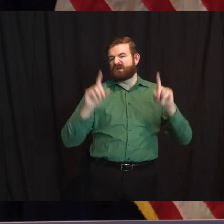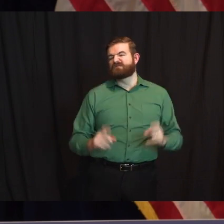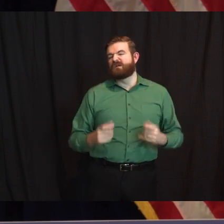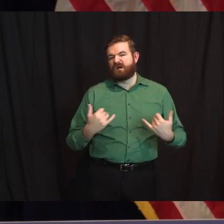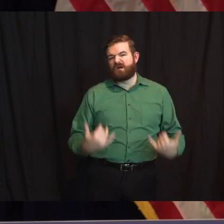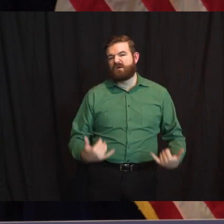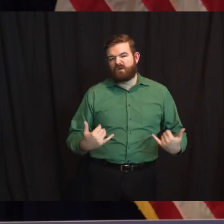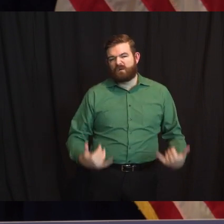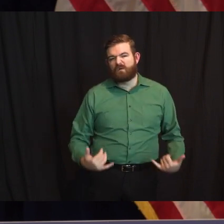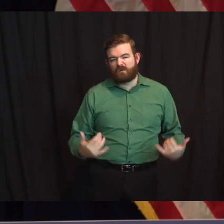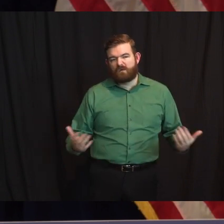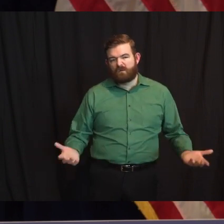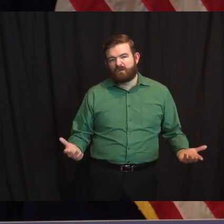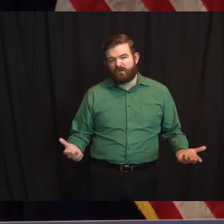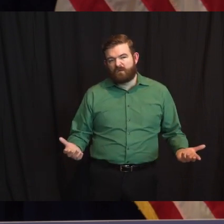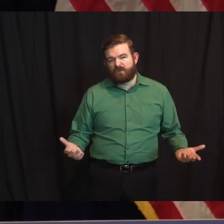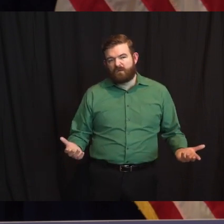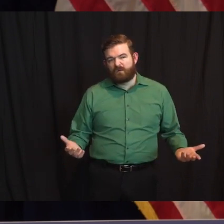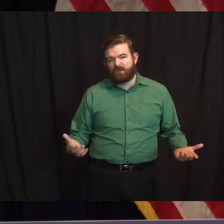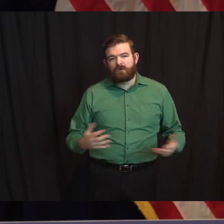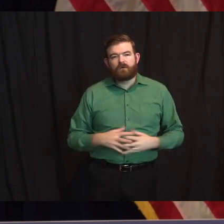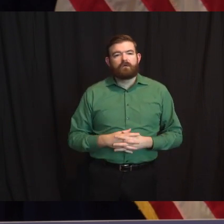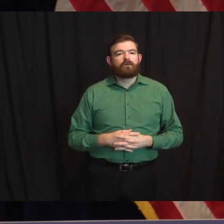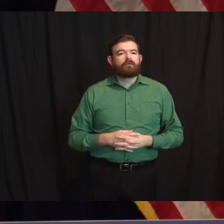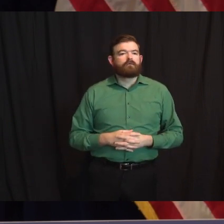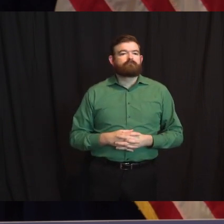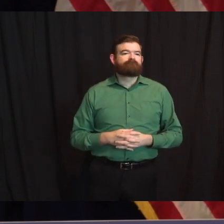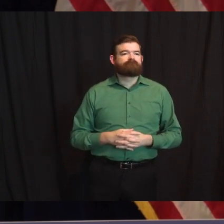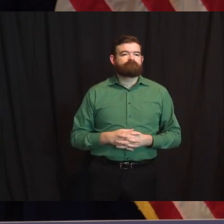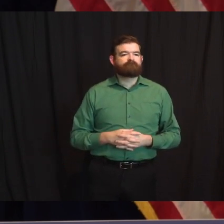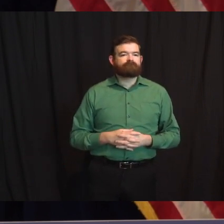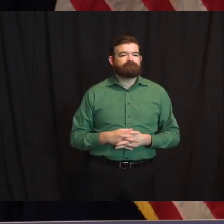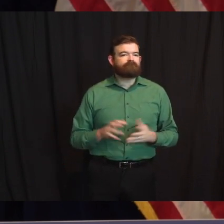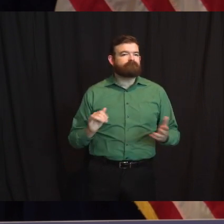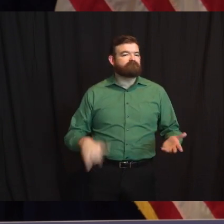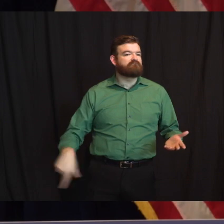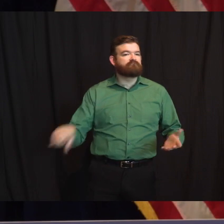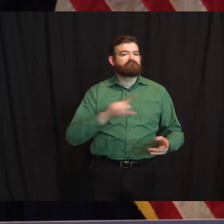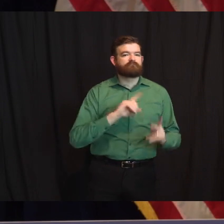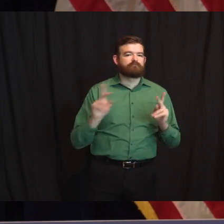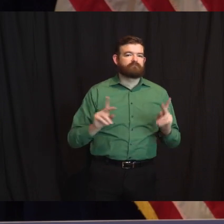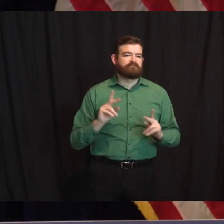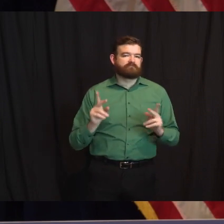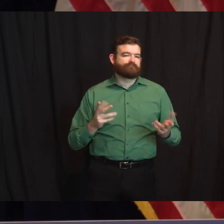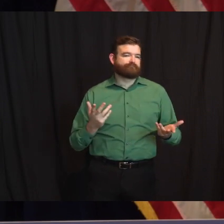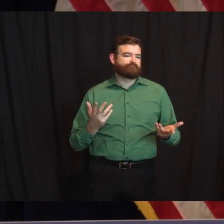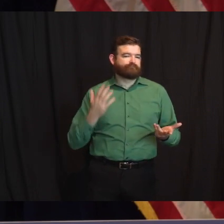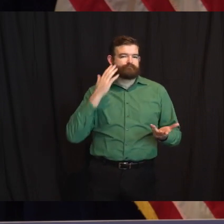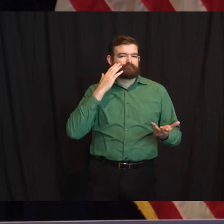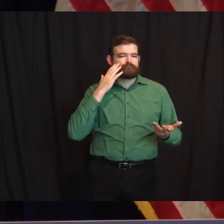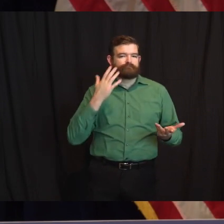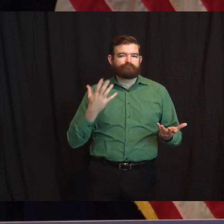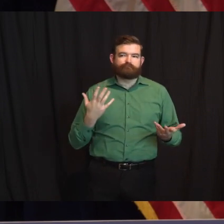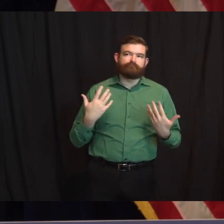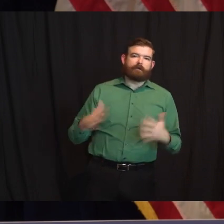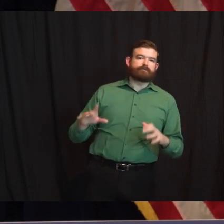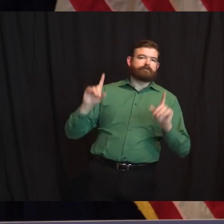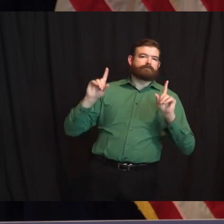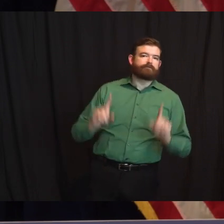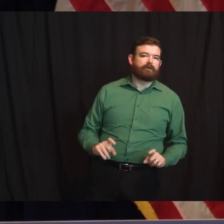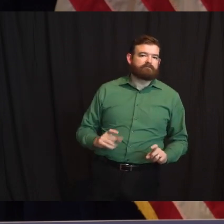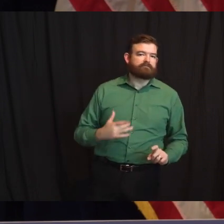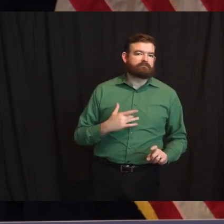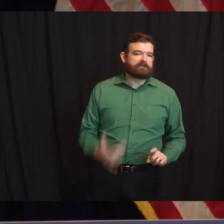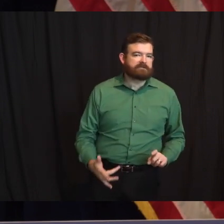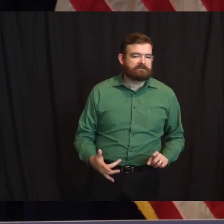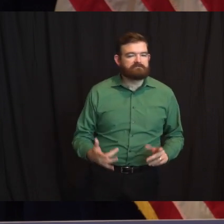on human nature as well. So we have a testing plan in place that we are confident is sufficient, most